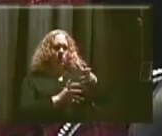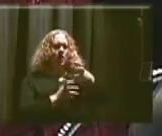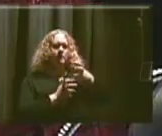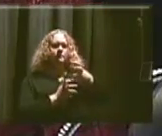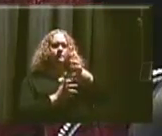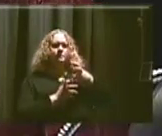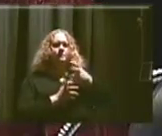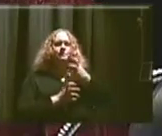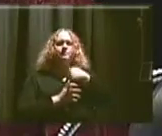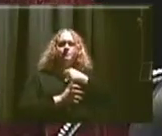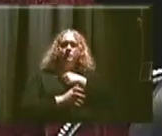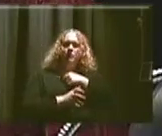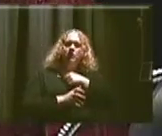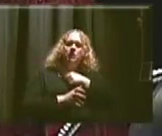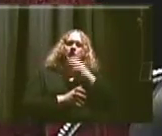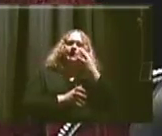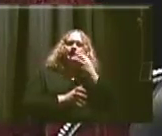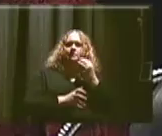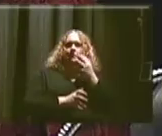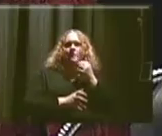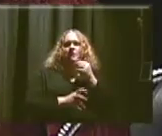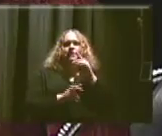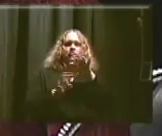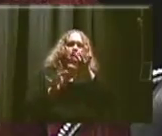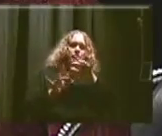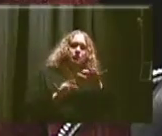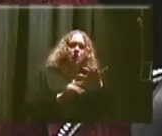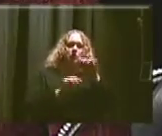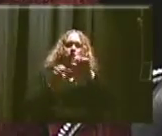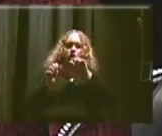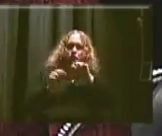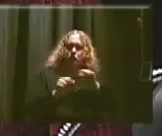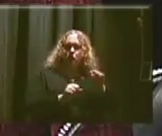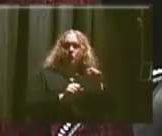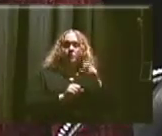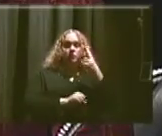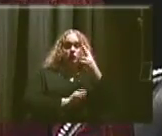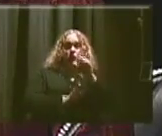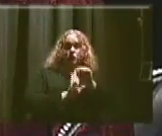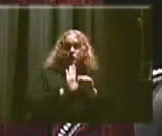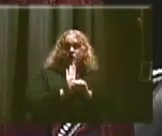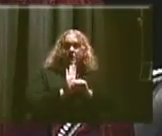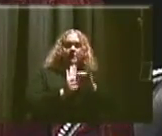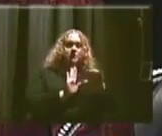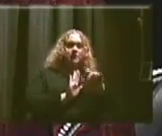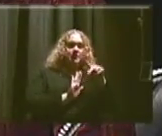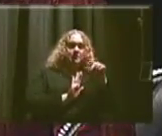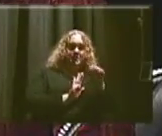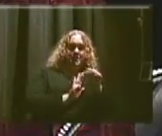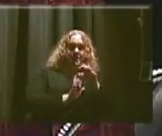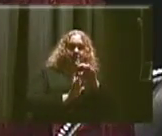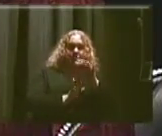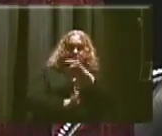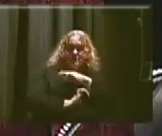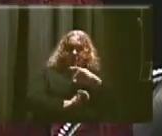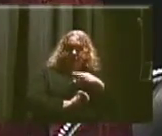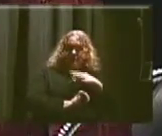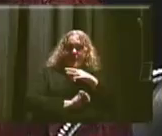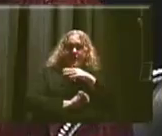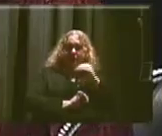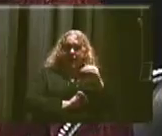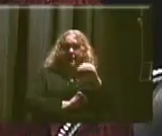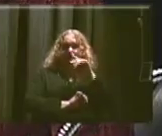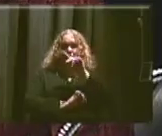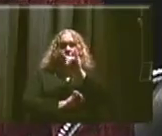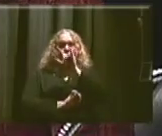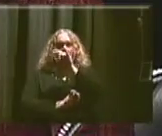with snowstorms in two states, JCPS staff and Tyler Technology staff continue to work to identify the